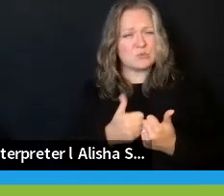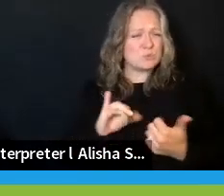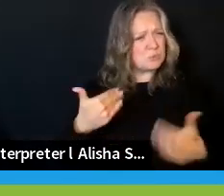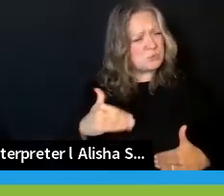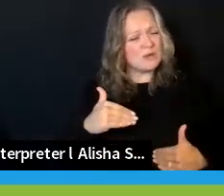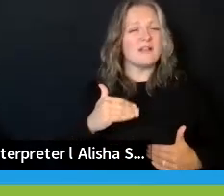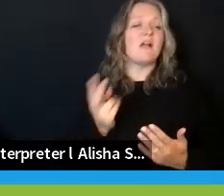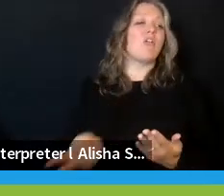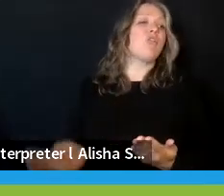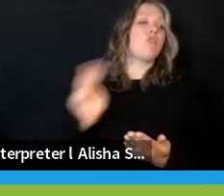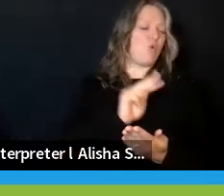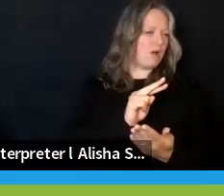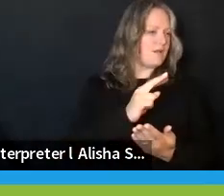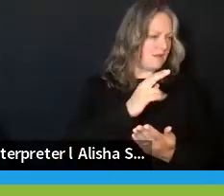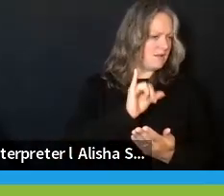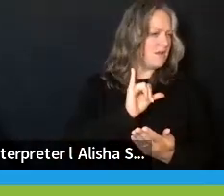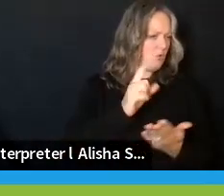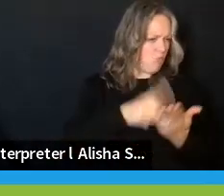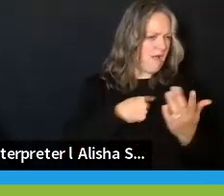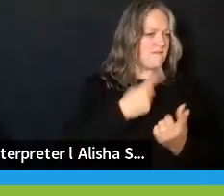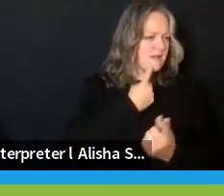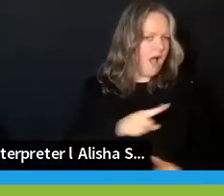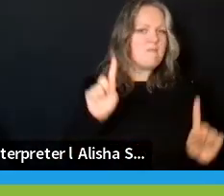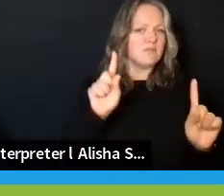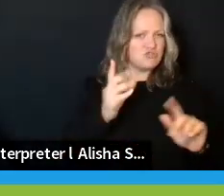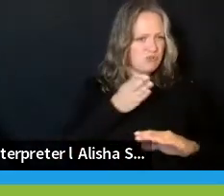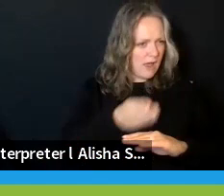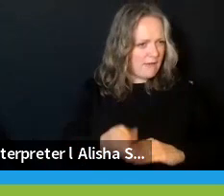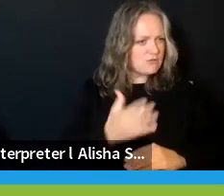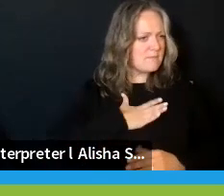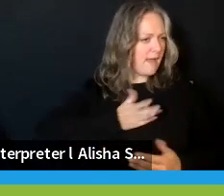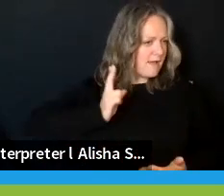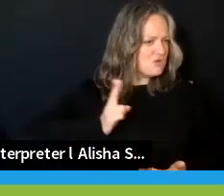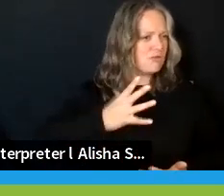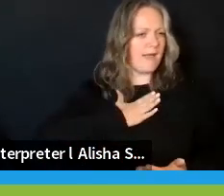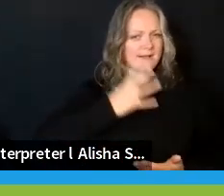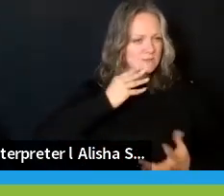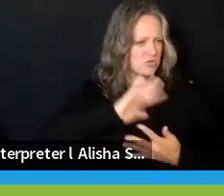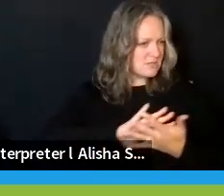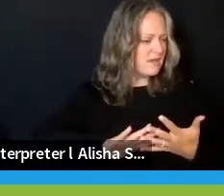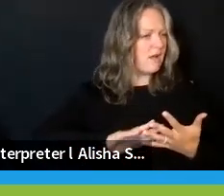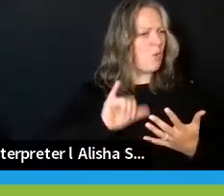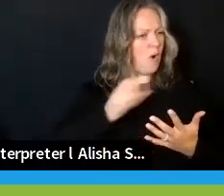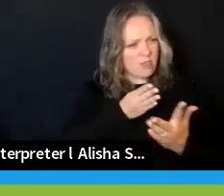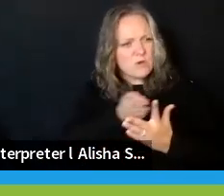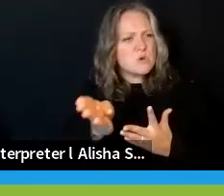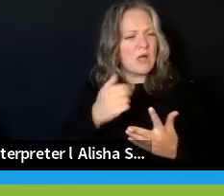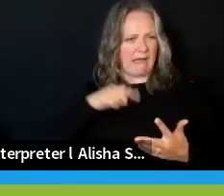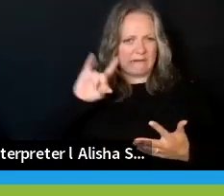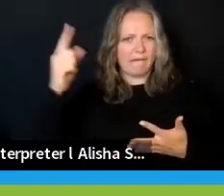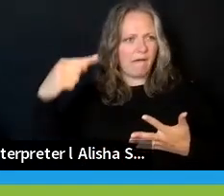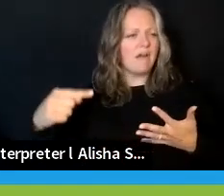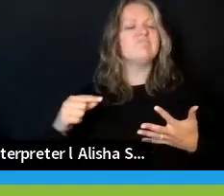I've accomplished because of it allows me to muster up the courage to keep going and continue to be resilient. So